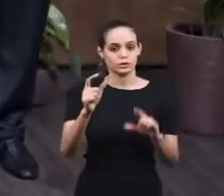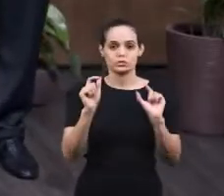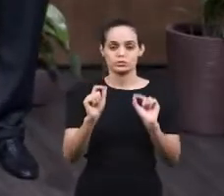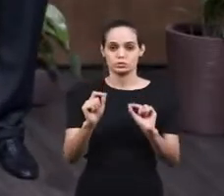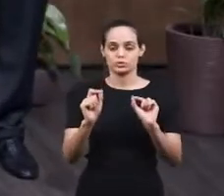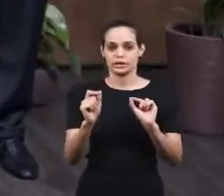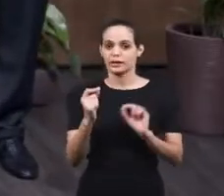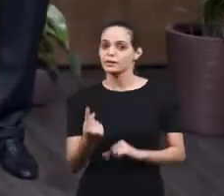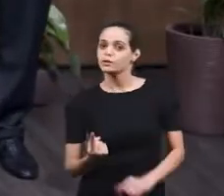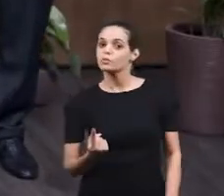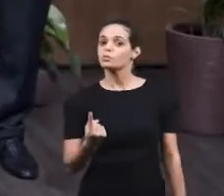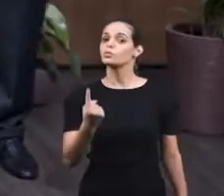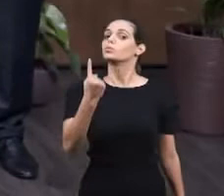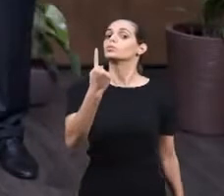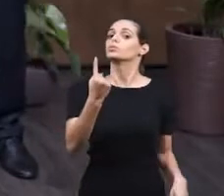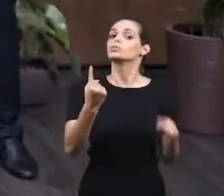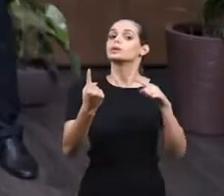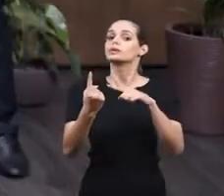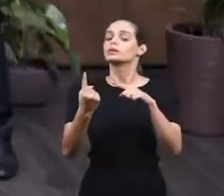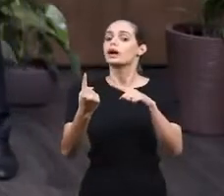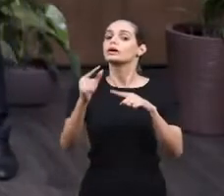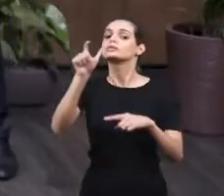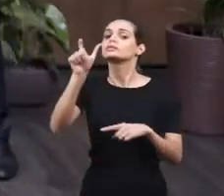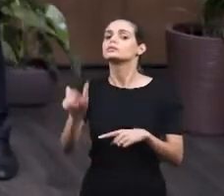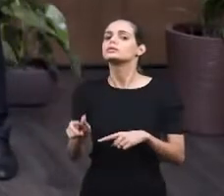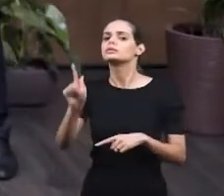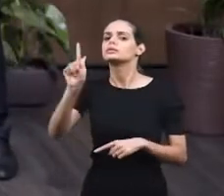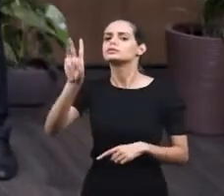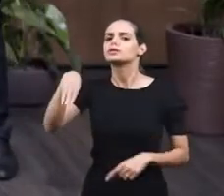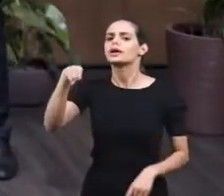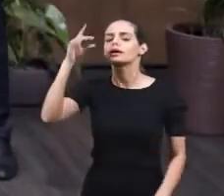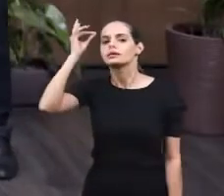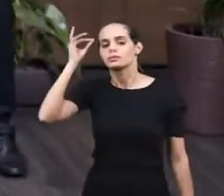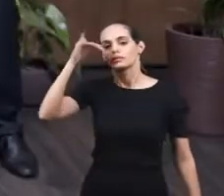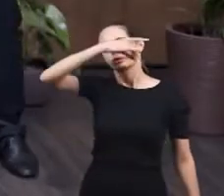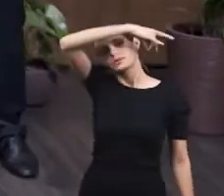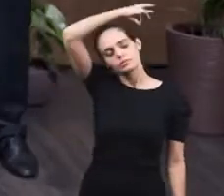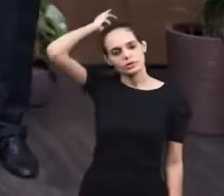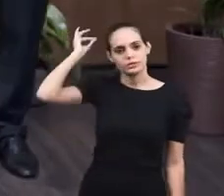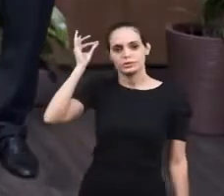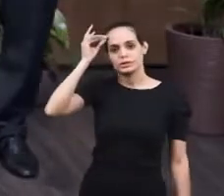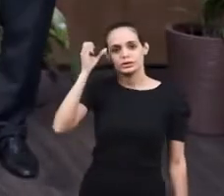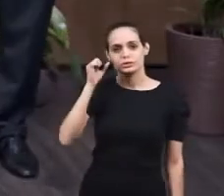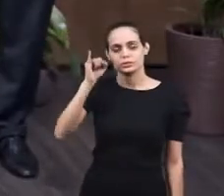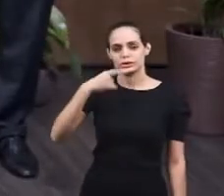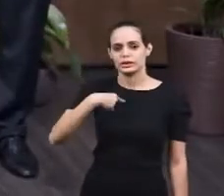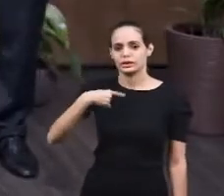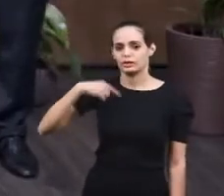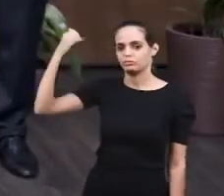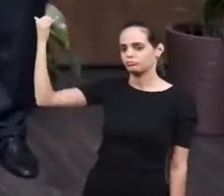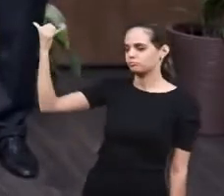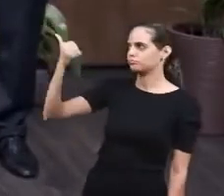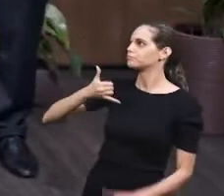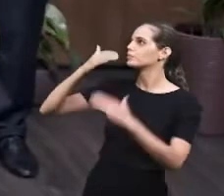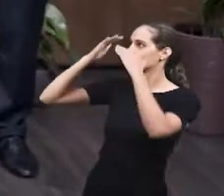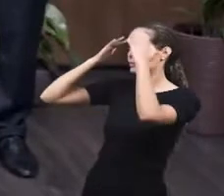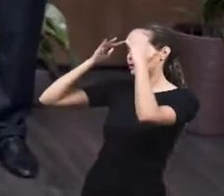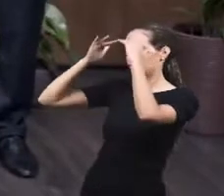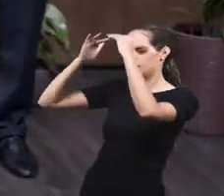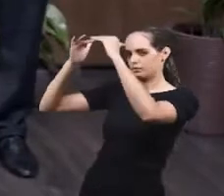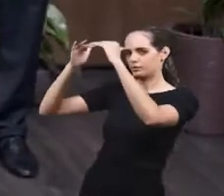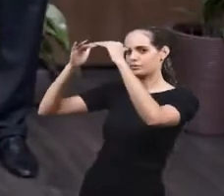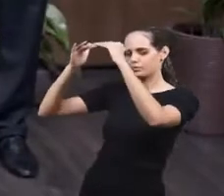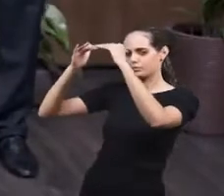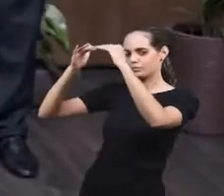the gospel, there is only unity of the Holy Spirit. If I obey the voice of the Holy